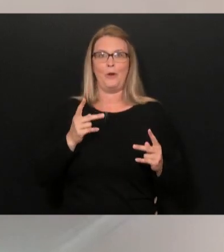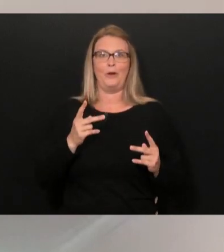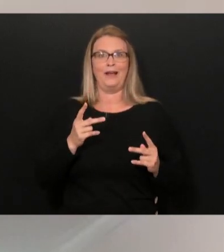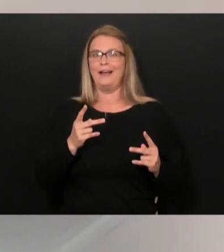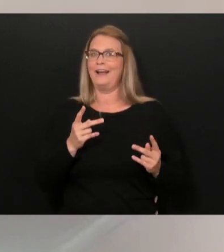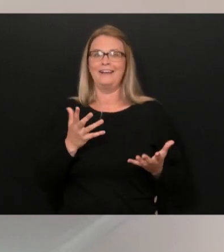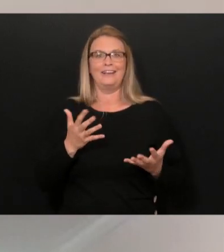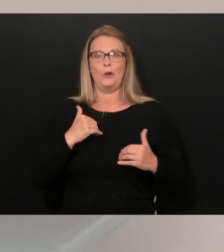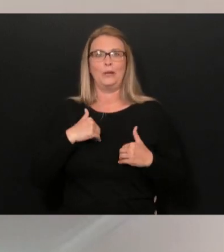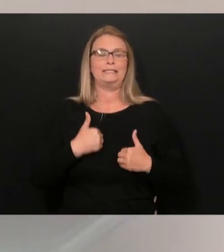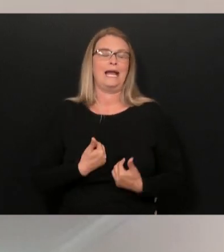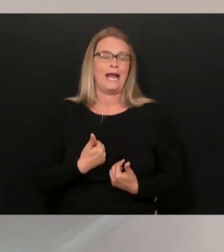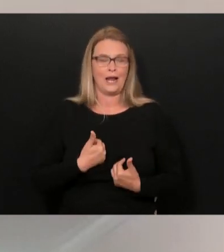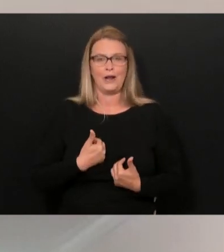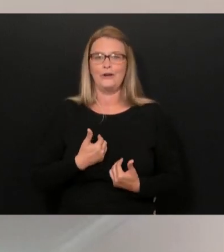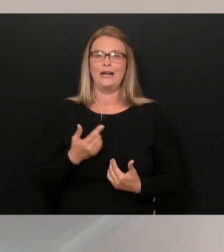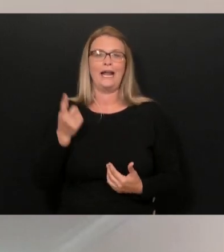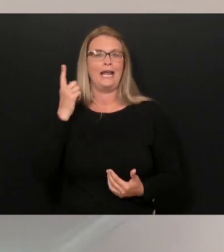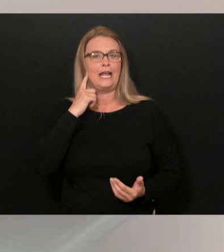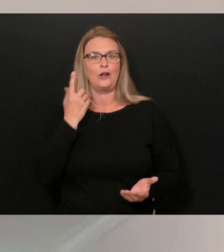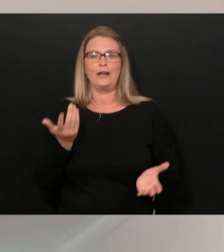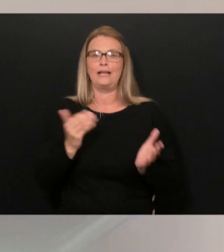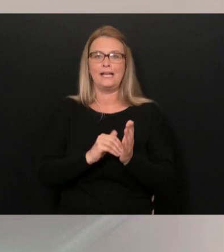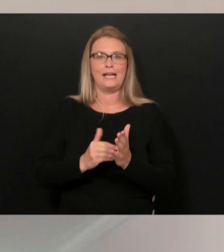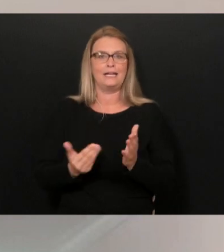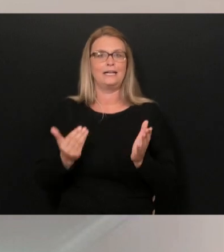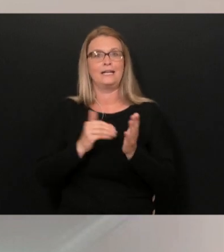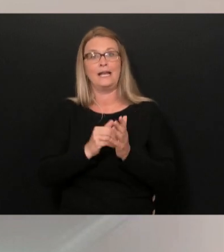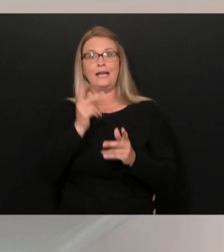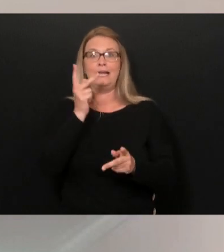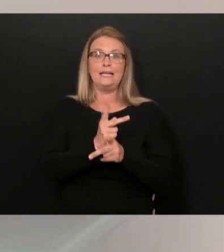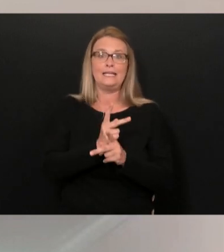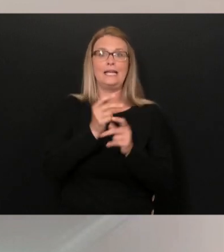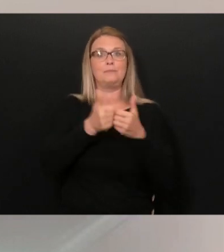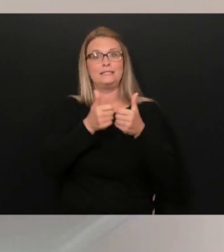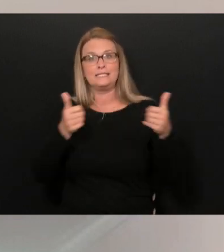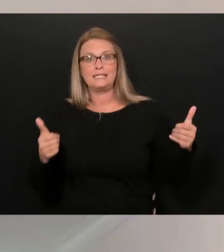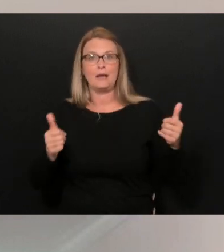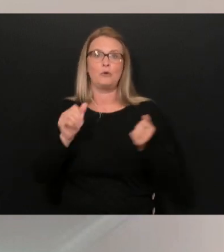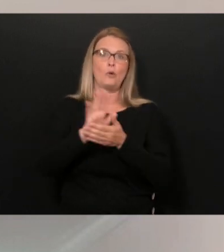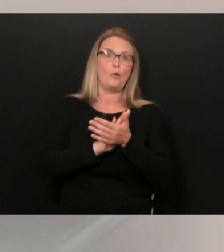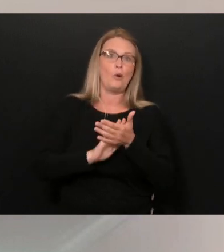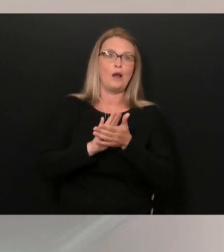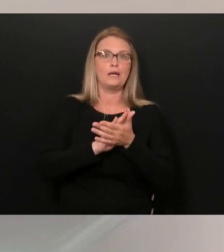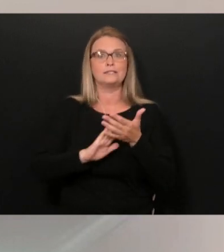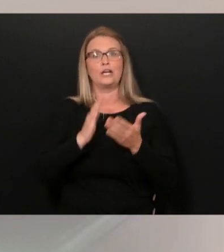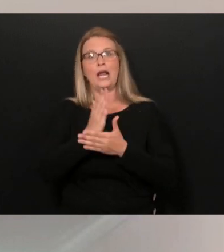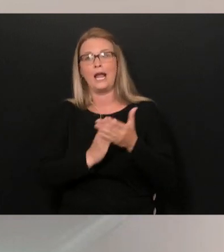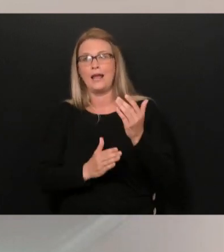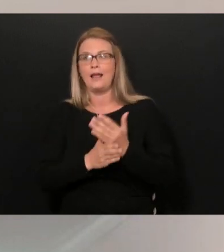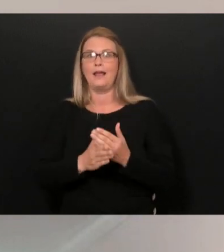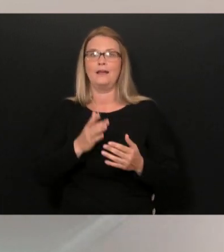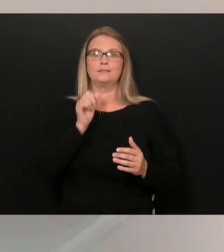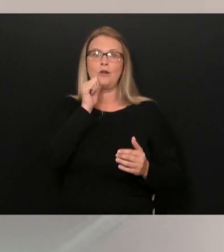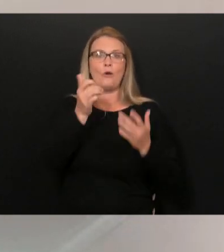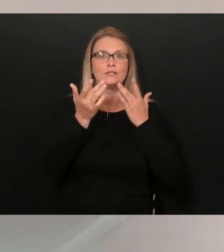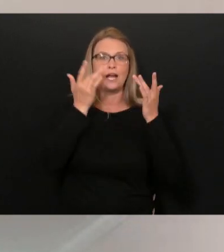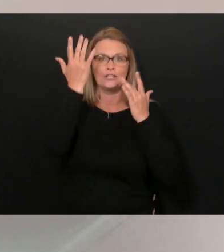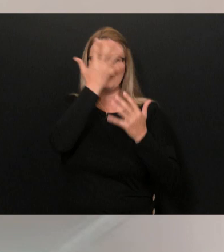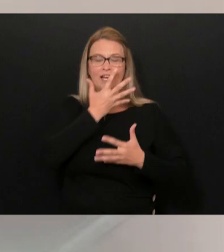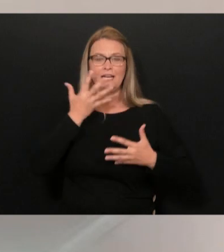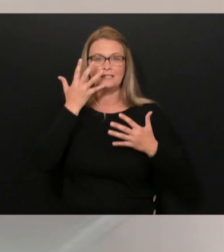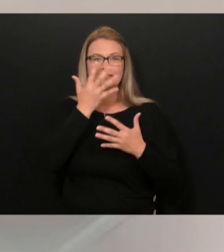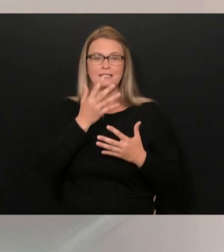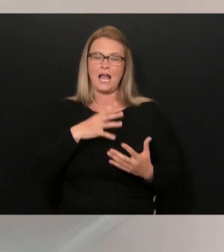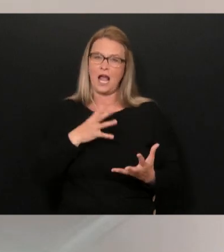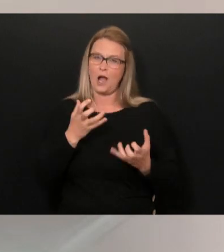saying, important to remain distanced and wash your hands and don't touch your face or your mouth or your nose. I'm going to add